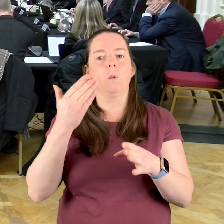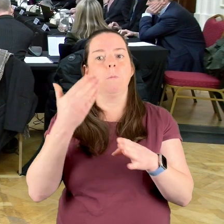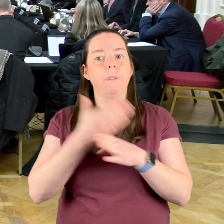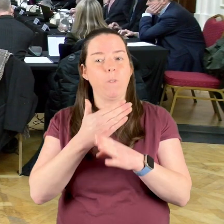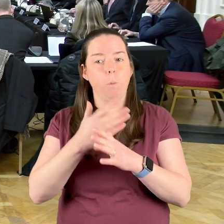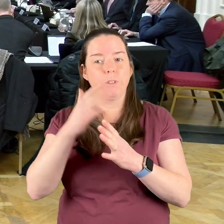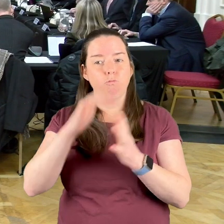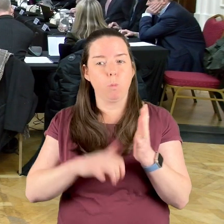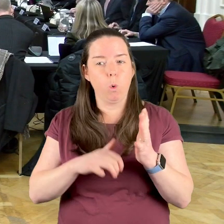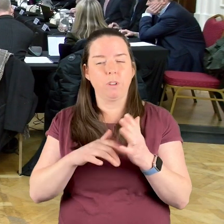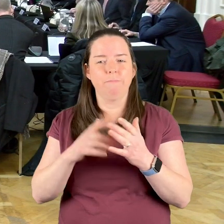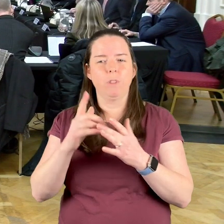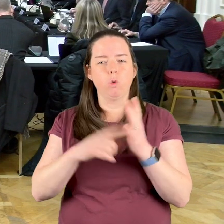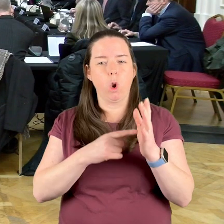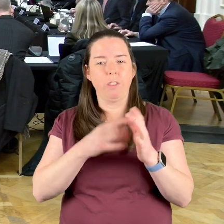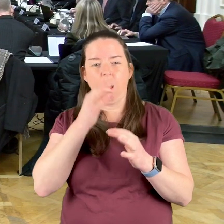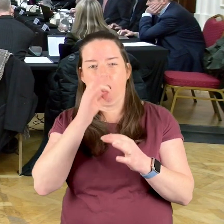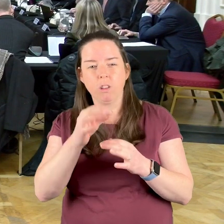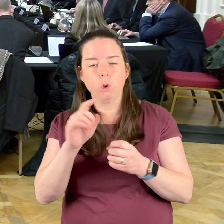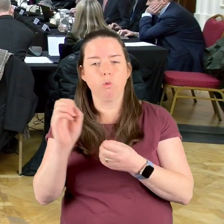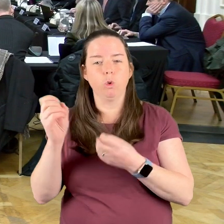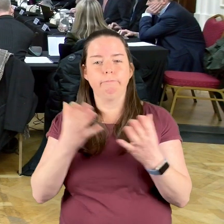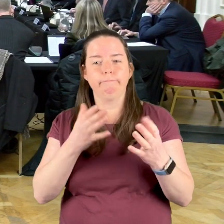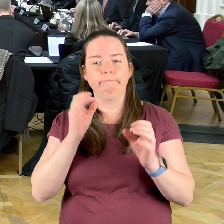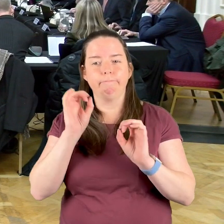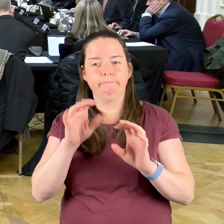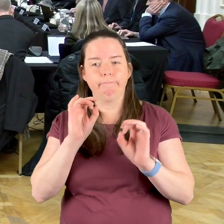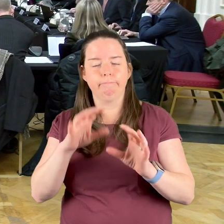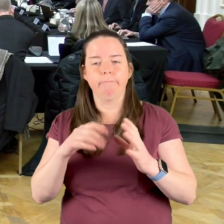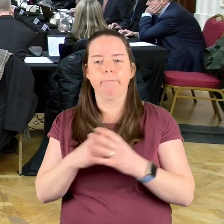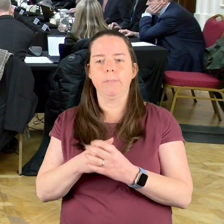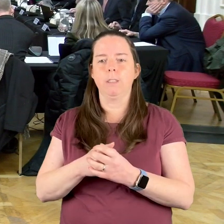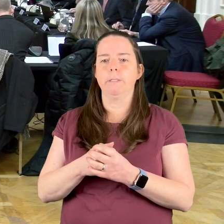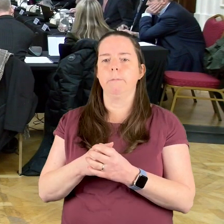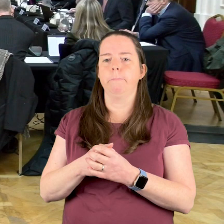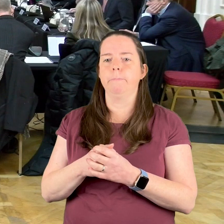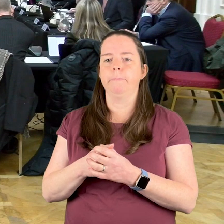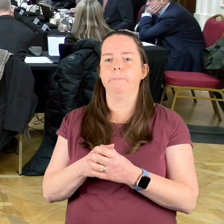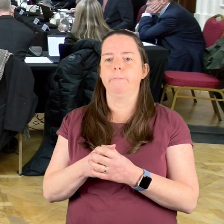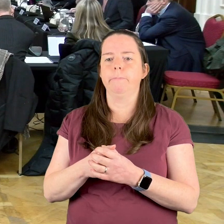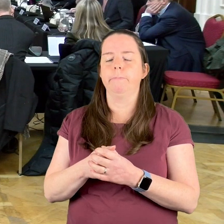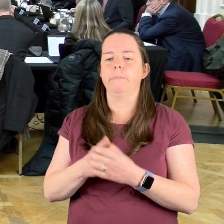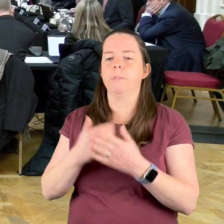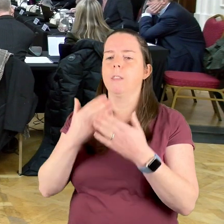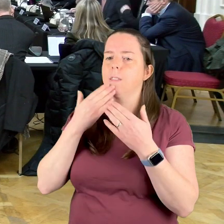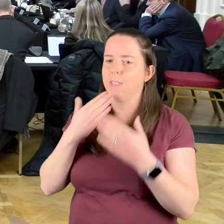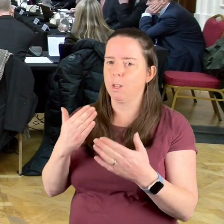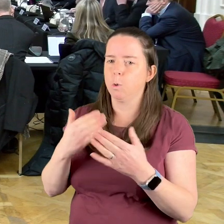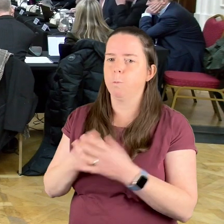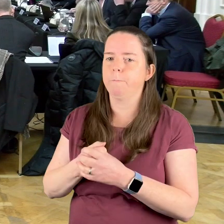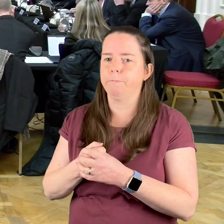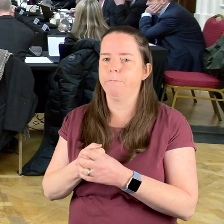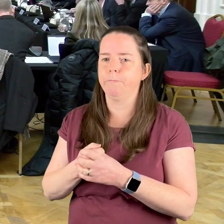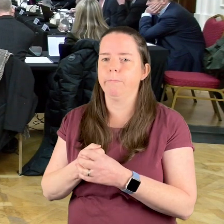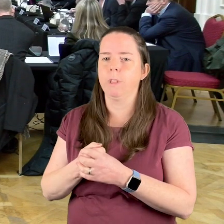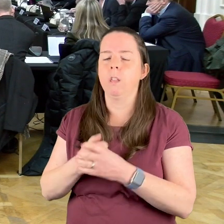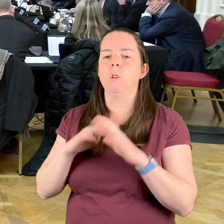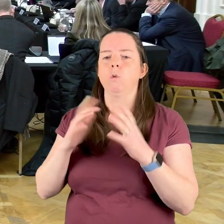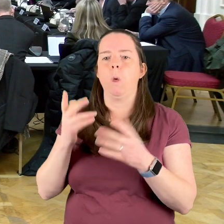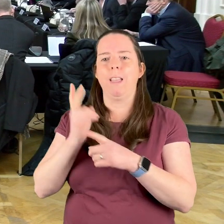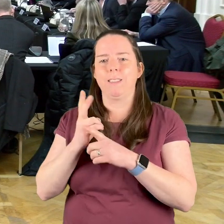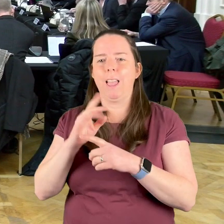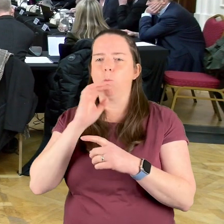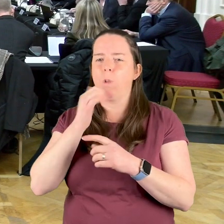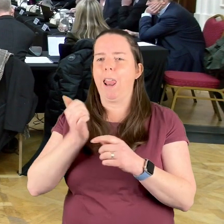So, performance report. Jonathan, can I ask you to introduce this? Thank you very much, Ruth.